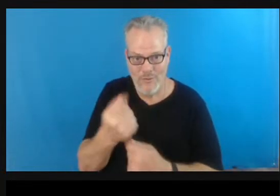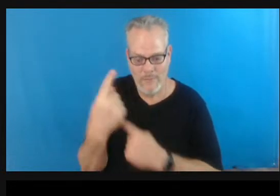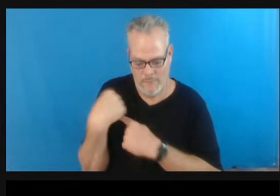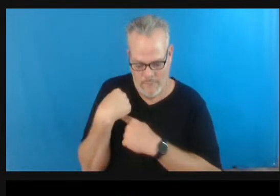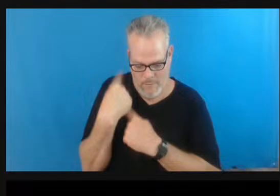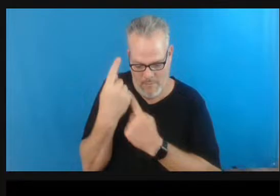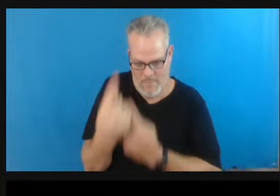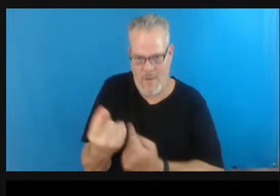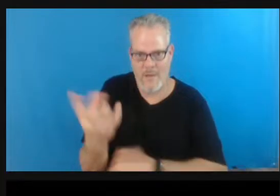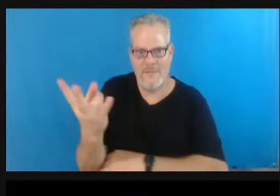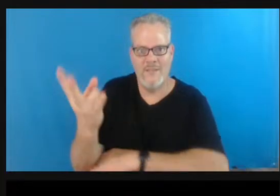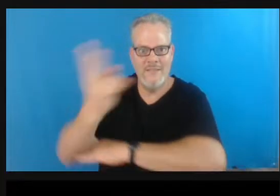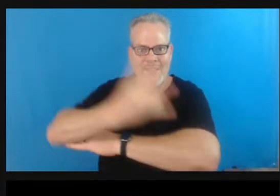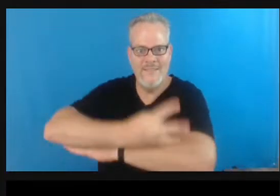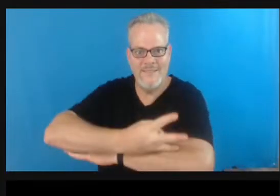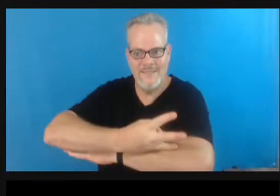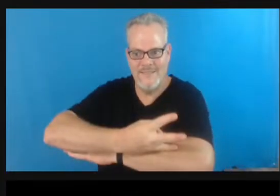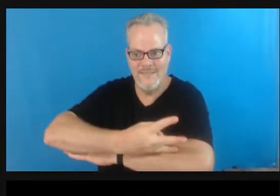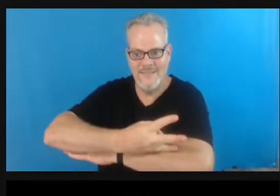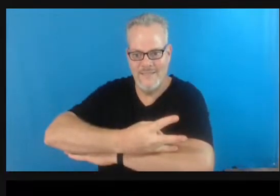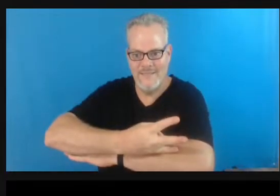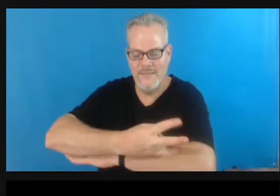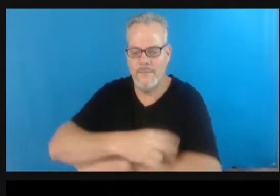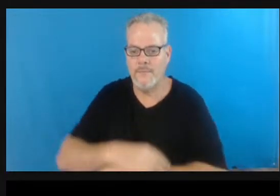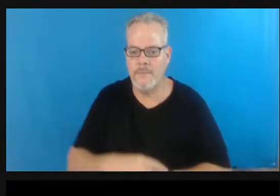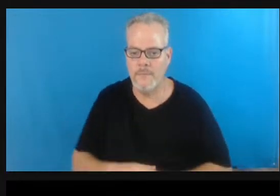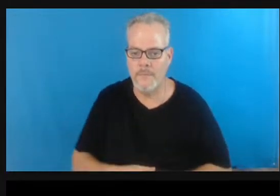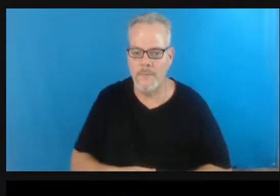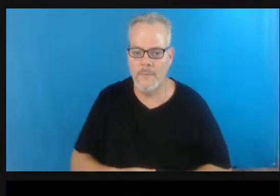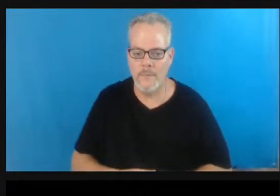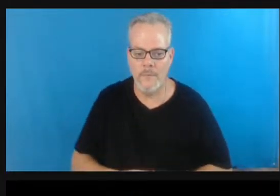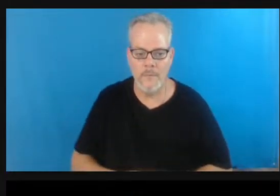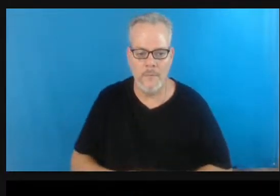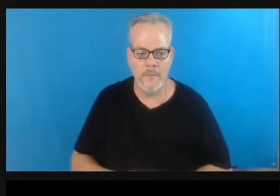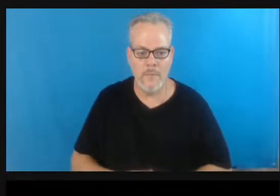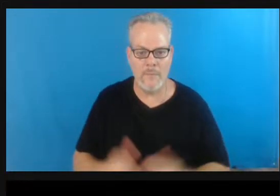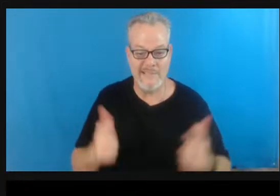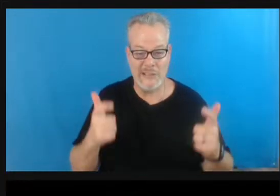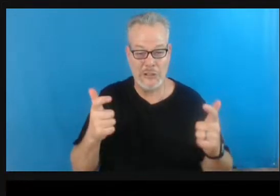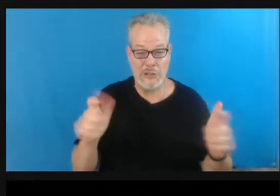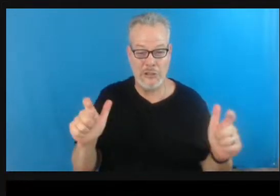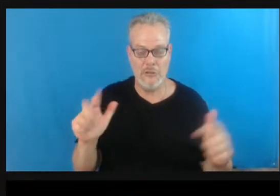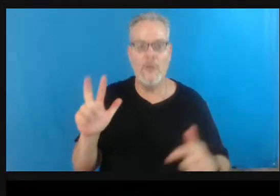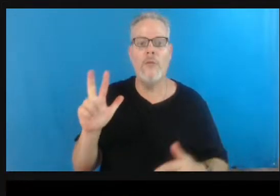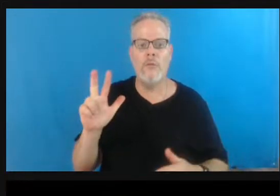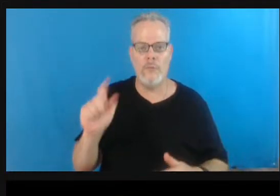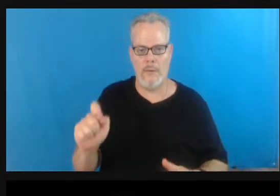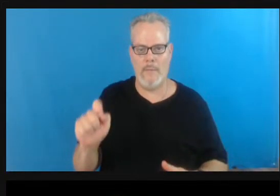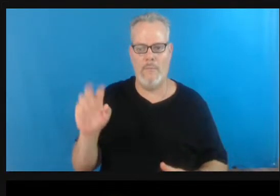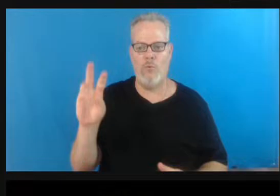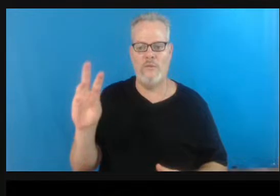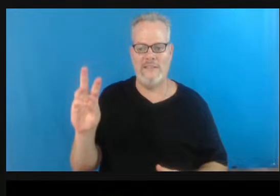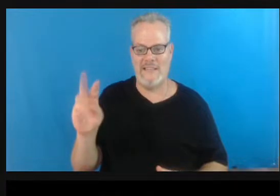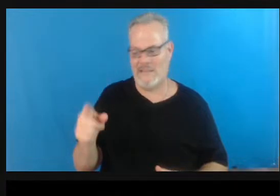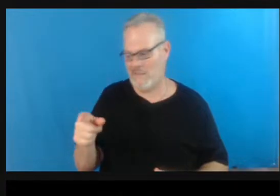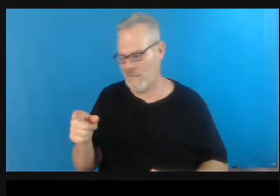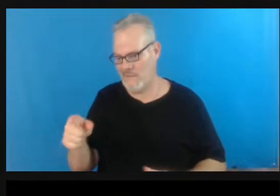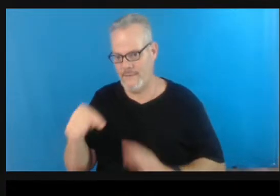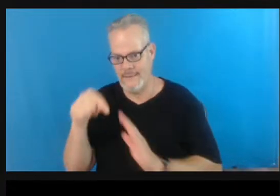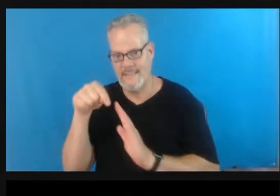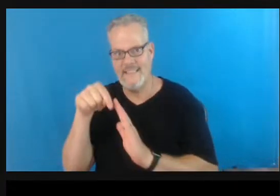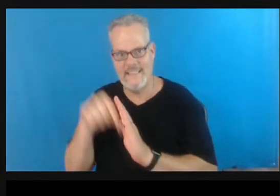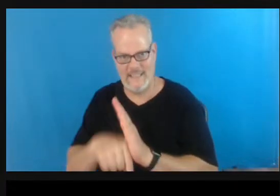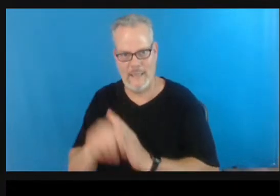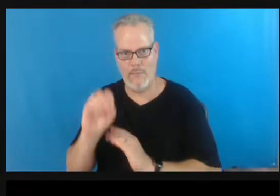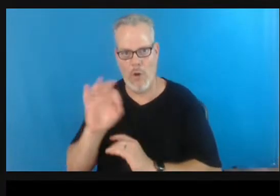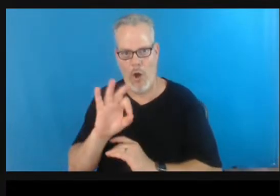here. Let's look at coming down in magnitude. So our largest one was 3.6. This is that deep one offshore